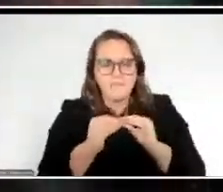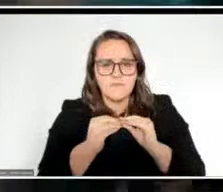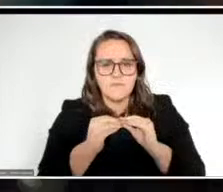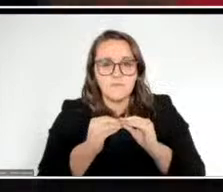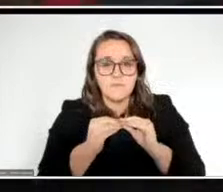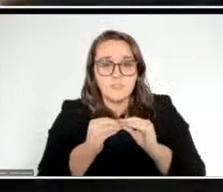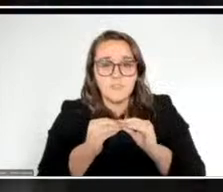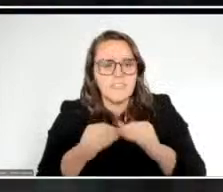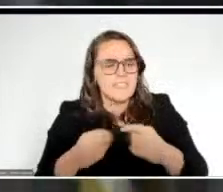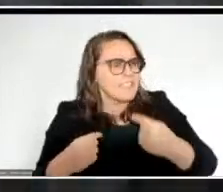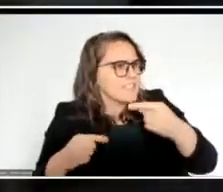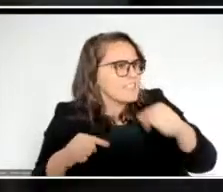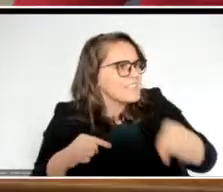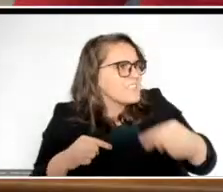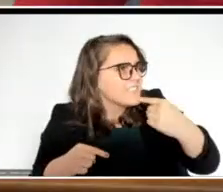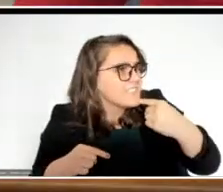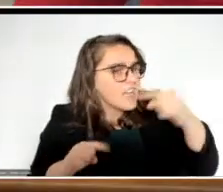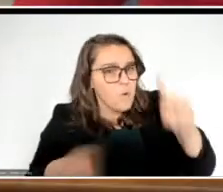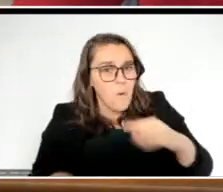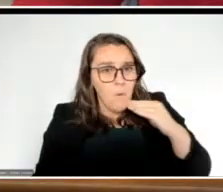He said to go home.